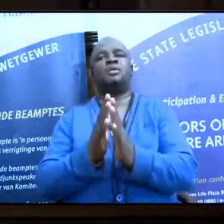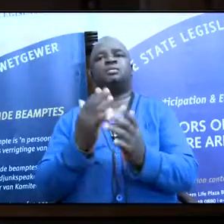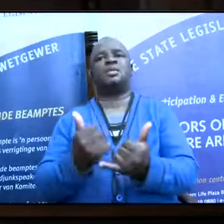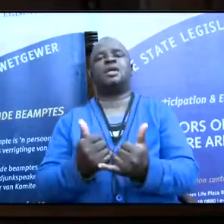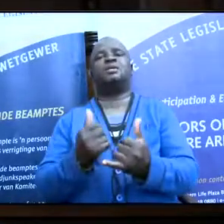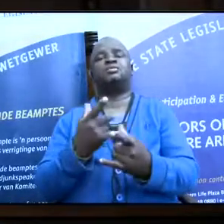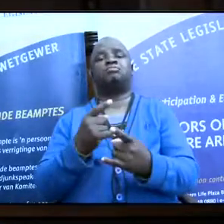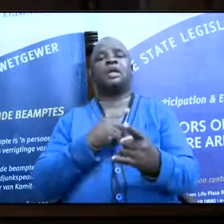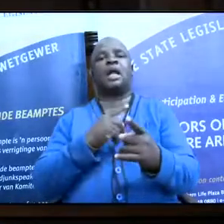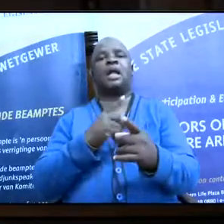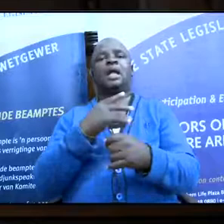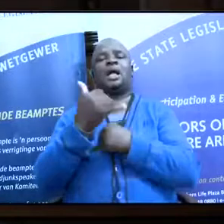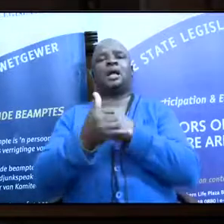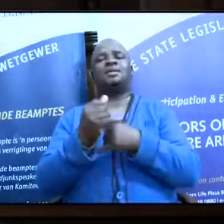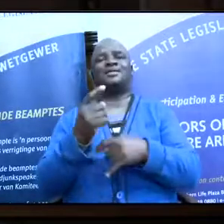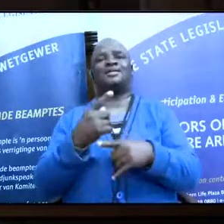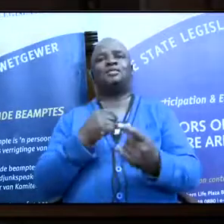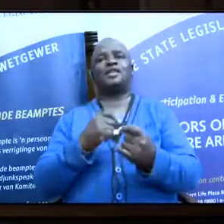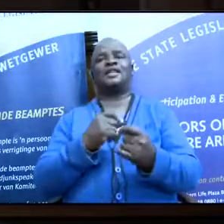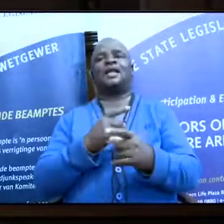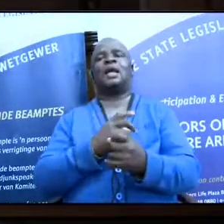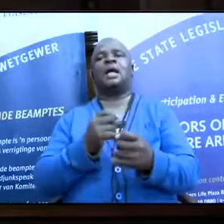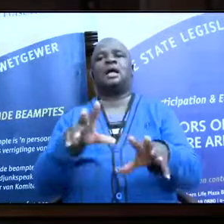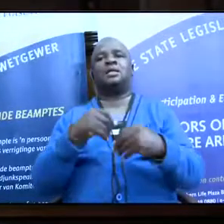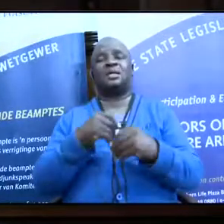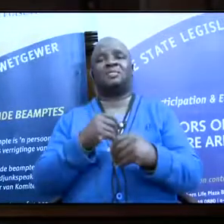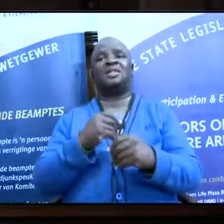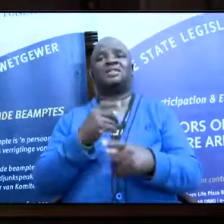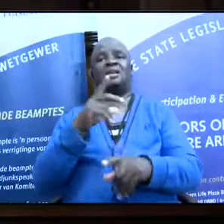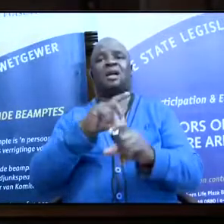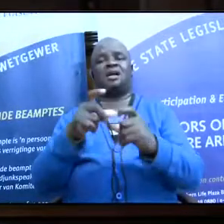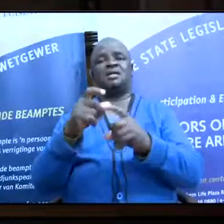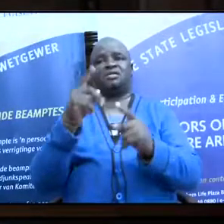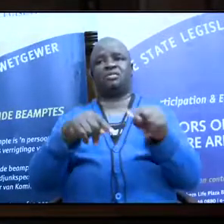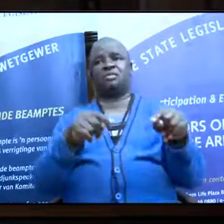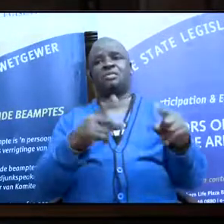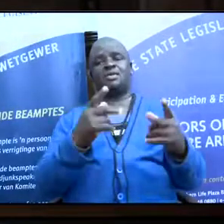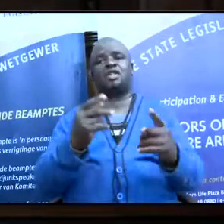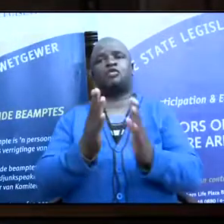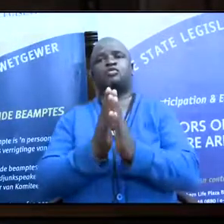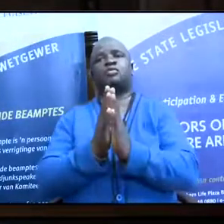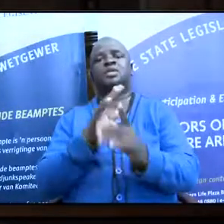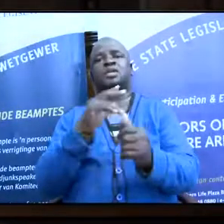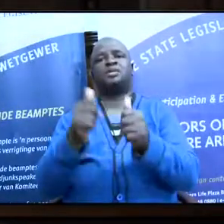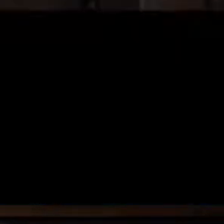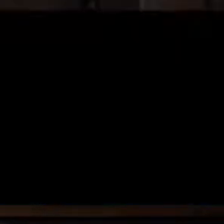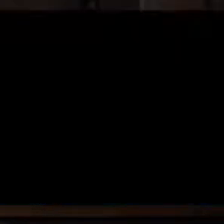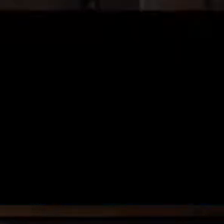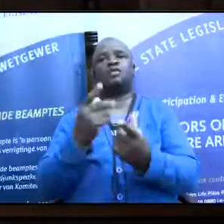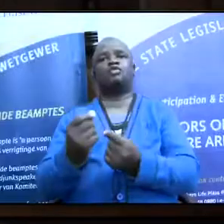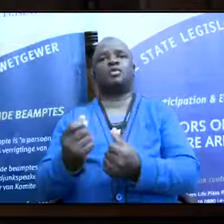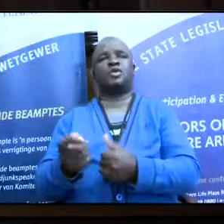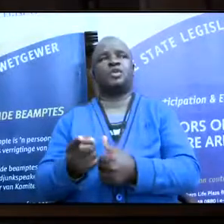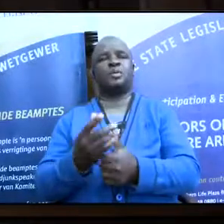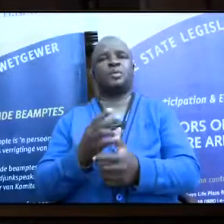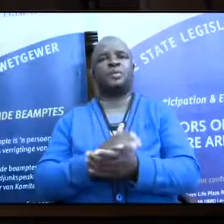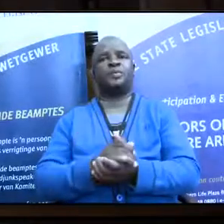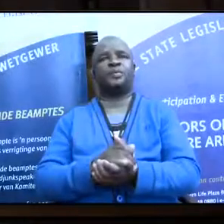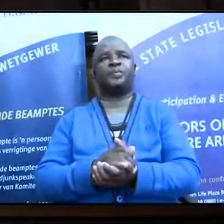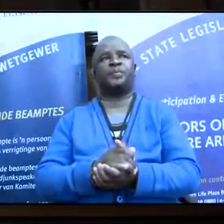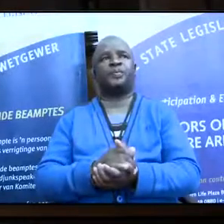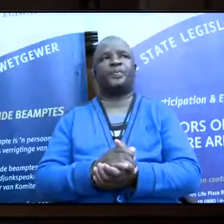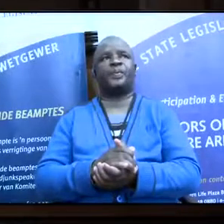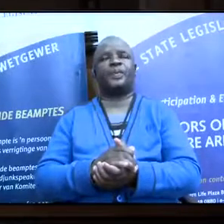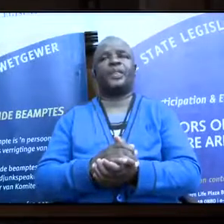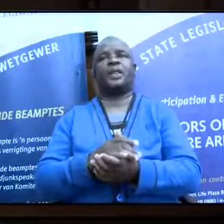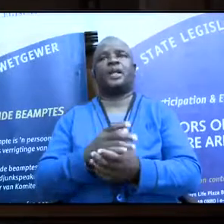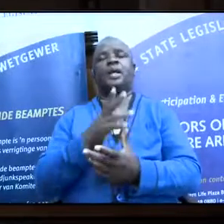secular state then you just observe the moment of silence but i'm going to request the deputy speaker to be the one who will be presiding over that one